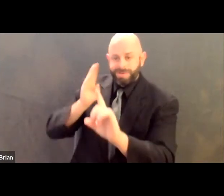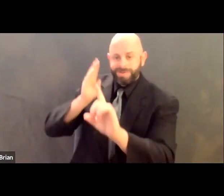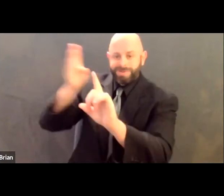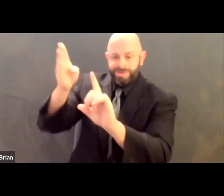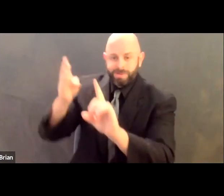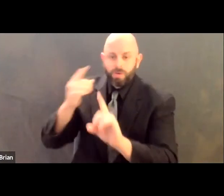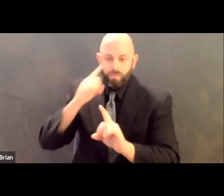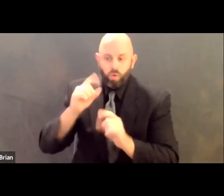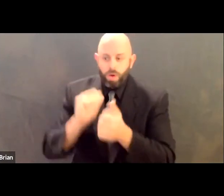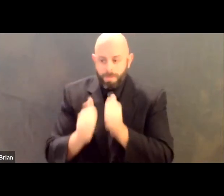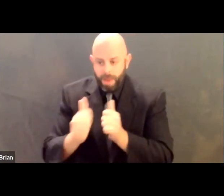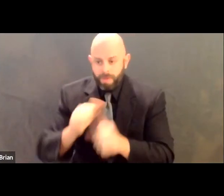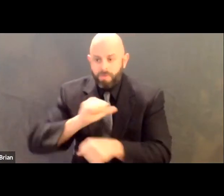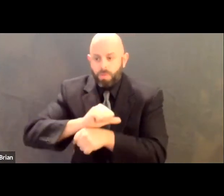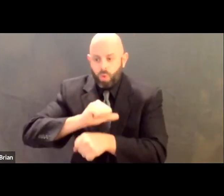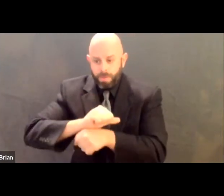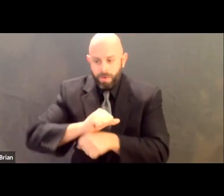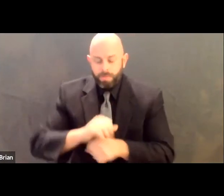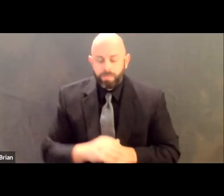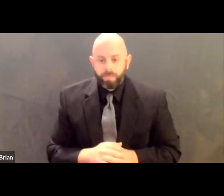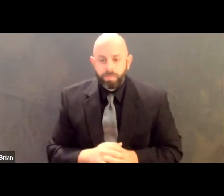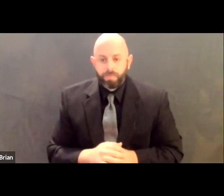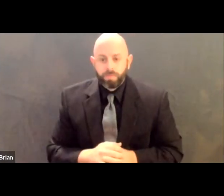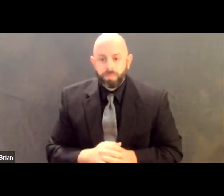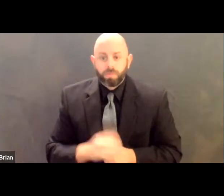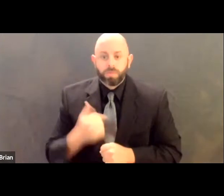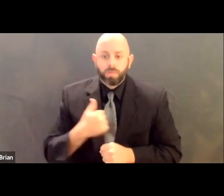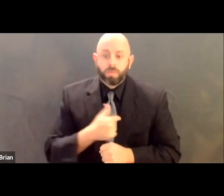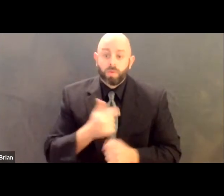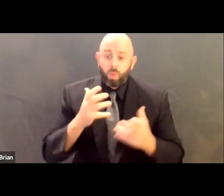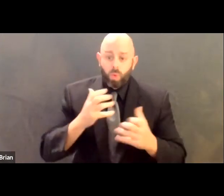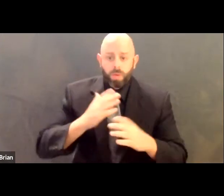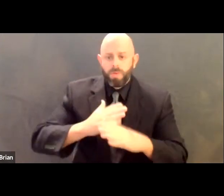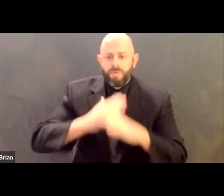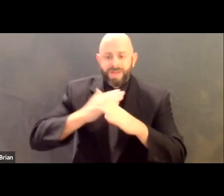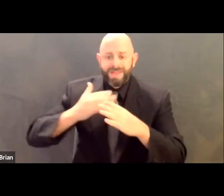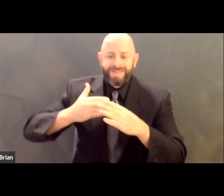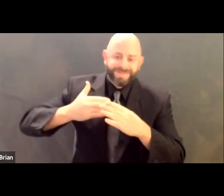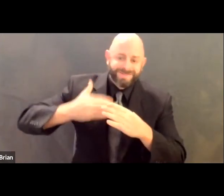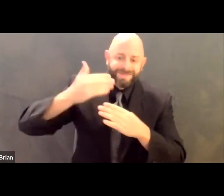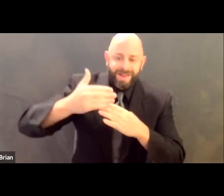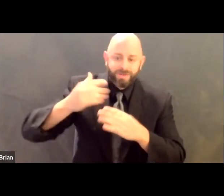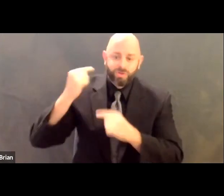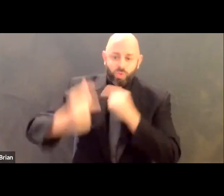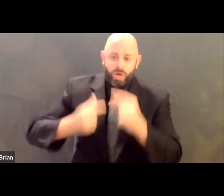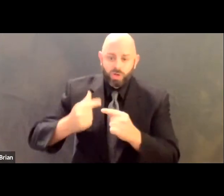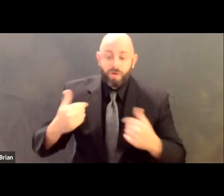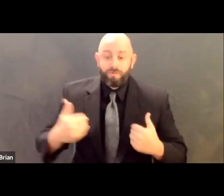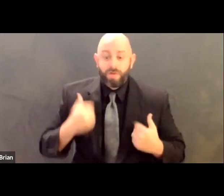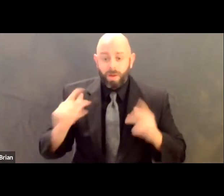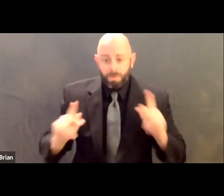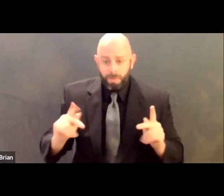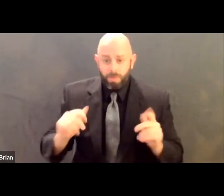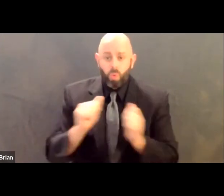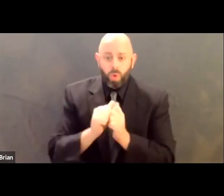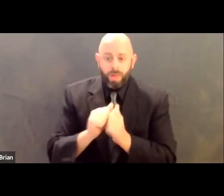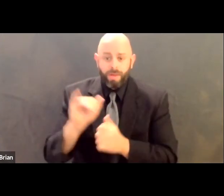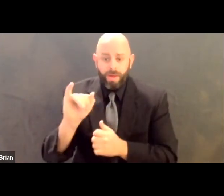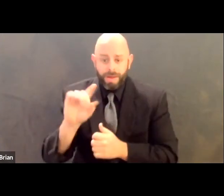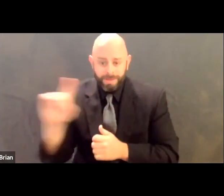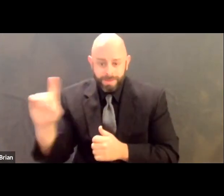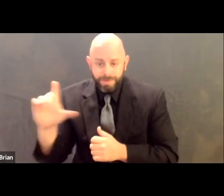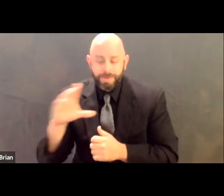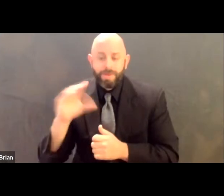employment. We sought to prevent another generation of young people with intellectual and developmental